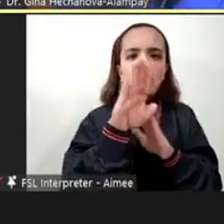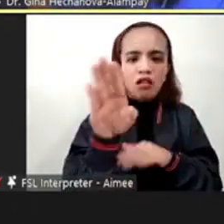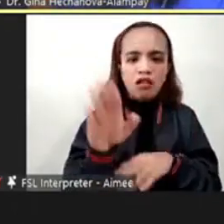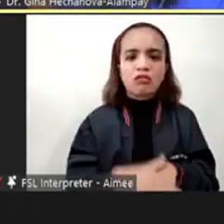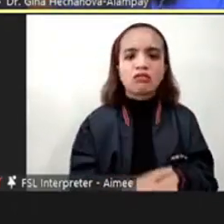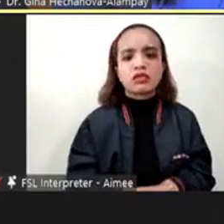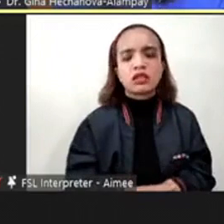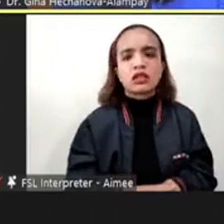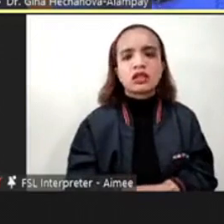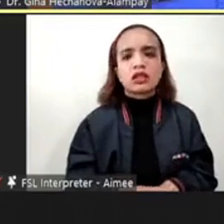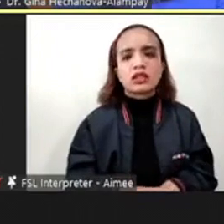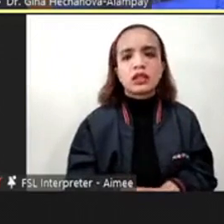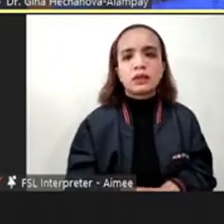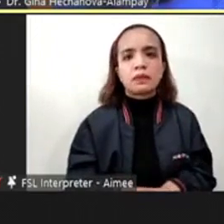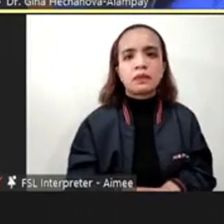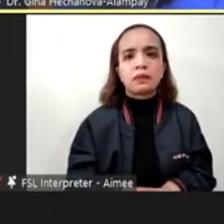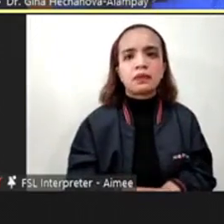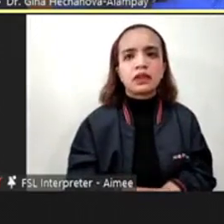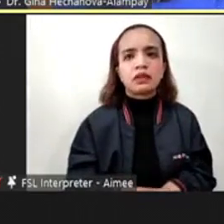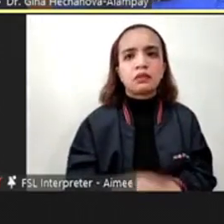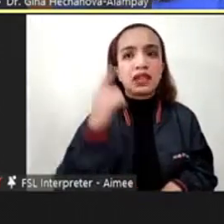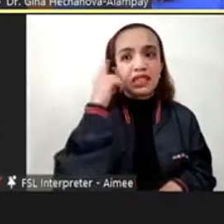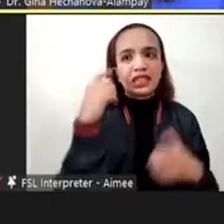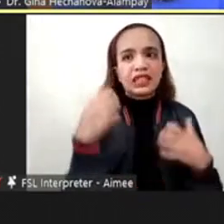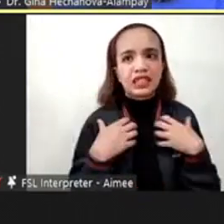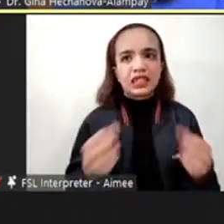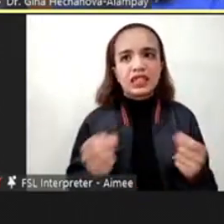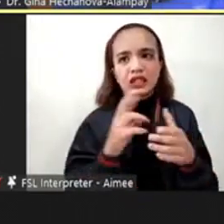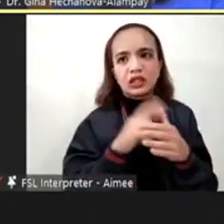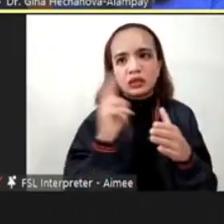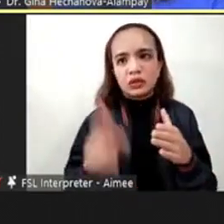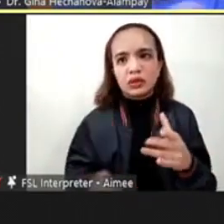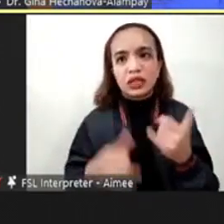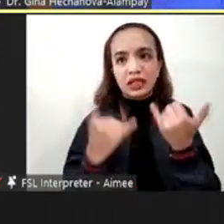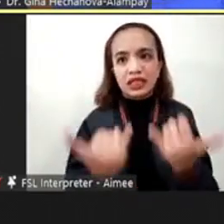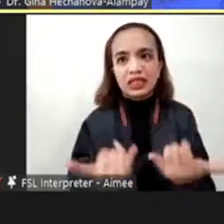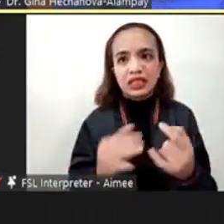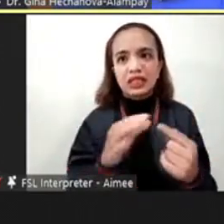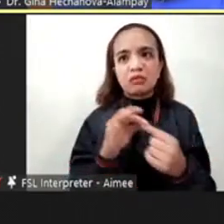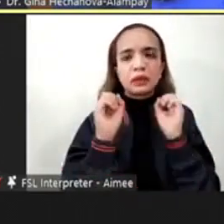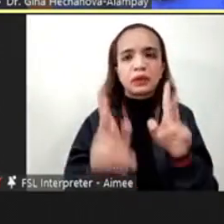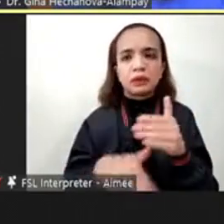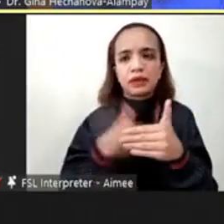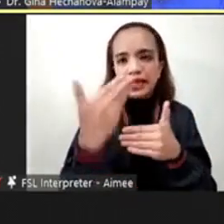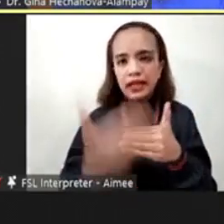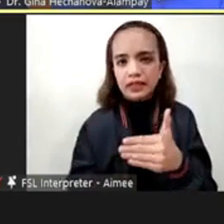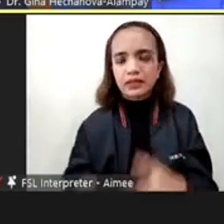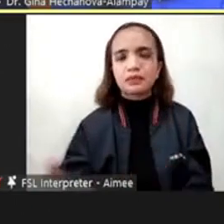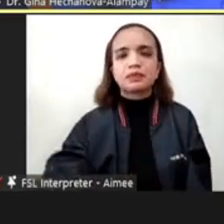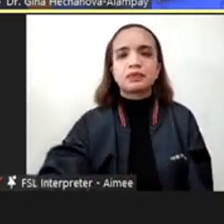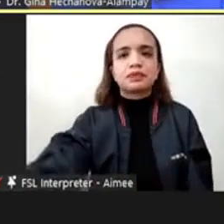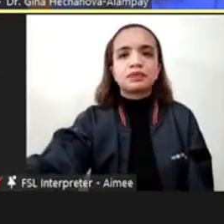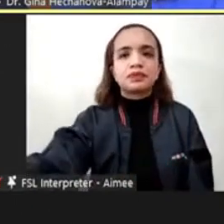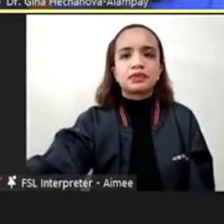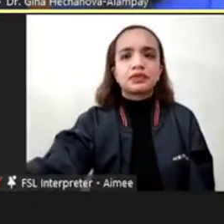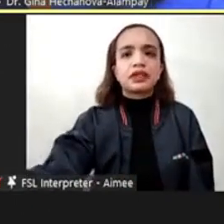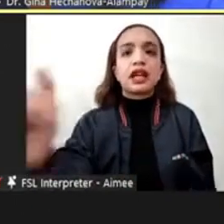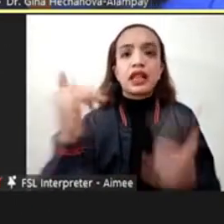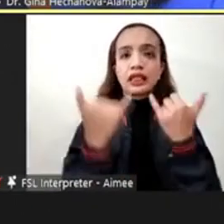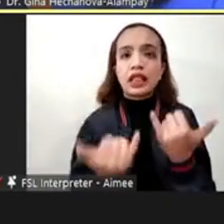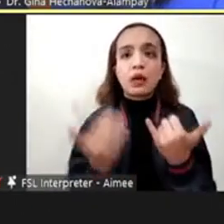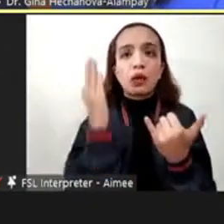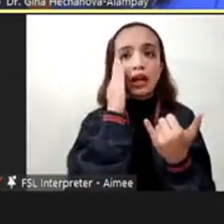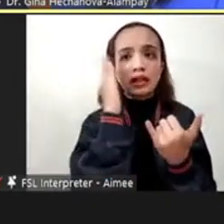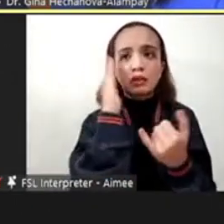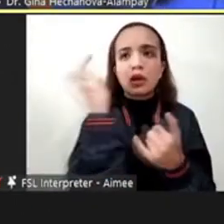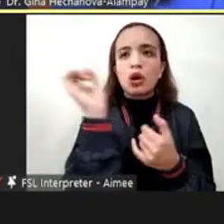health outcome nitong pandemic, especially among women. All right. So now we know what is the